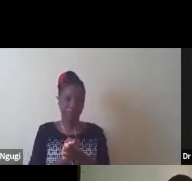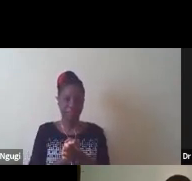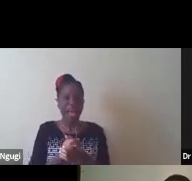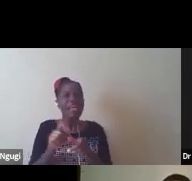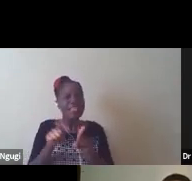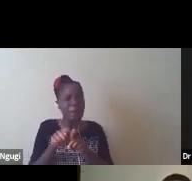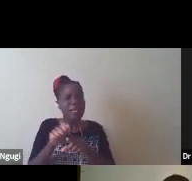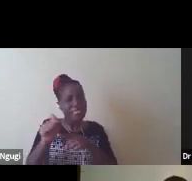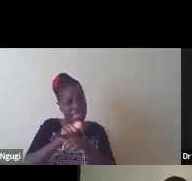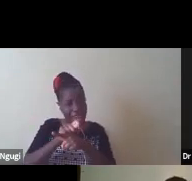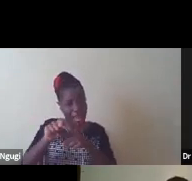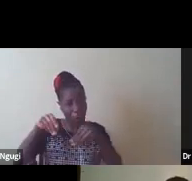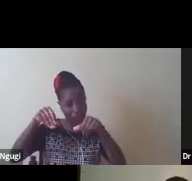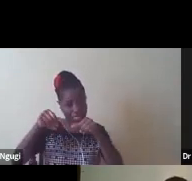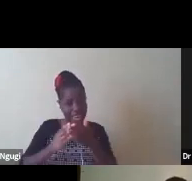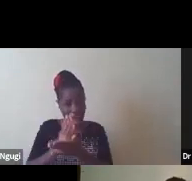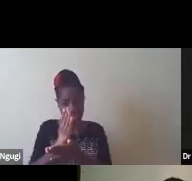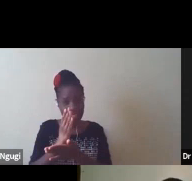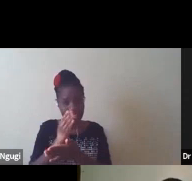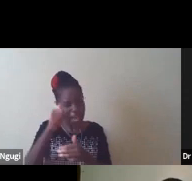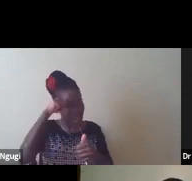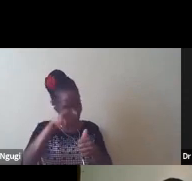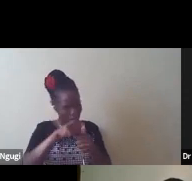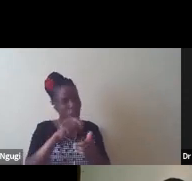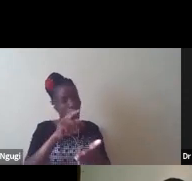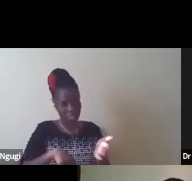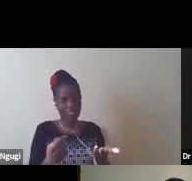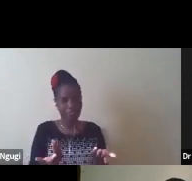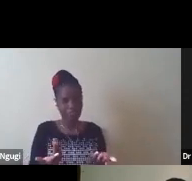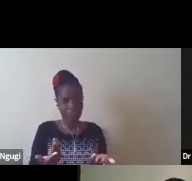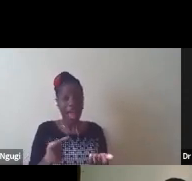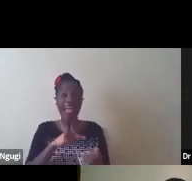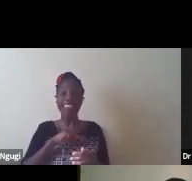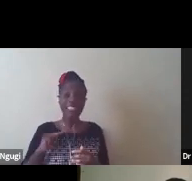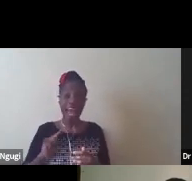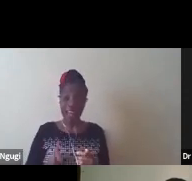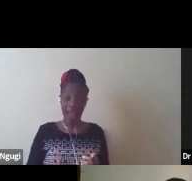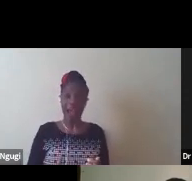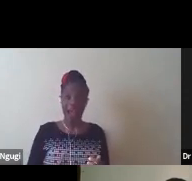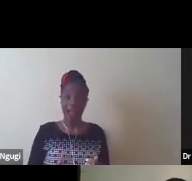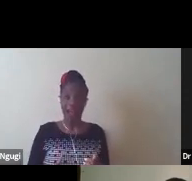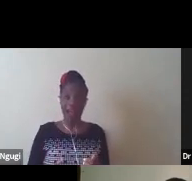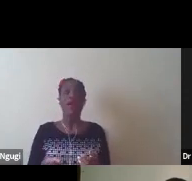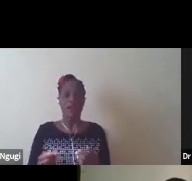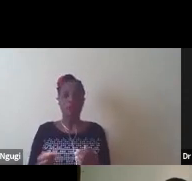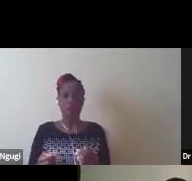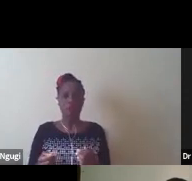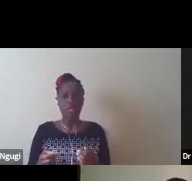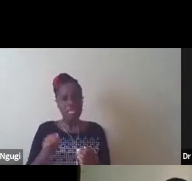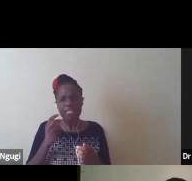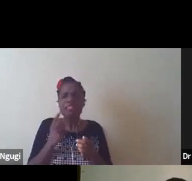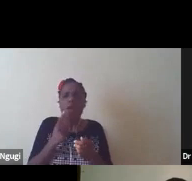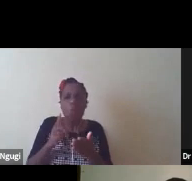training, we recognize that in the Chinese word for crisis, within that same word, there is opportunity. So within every